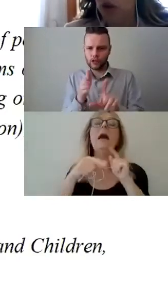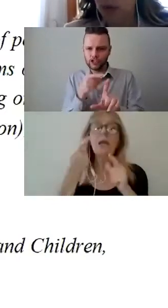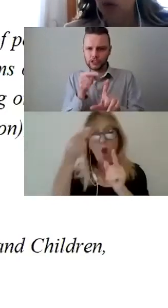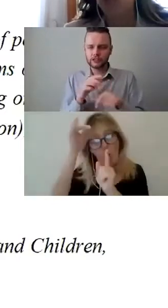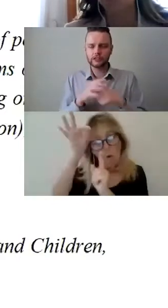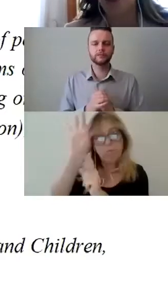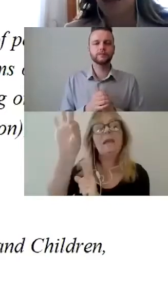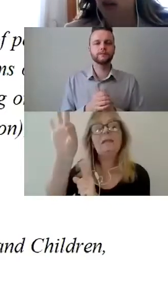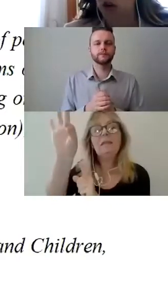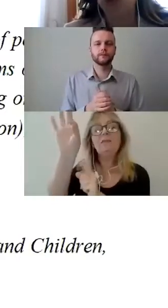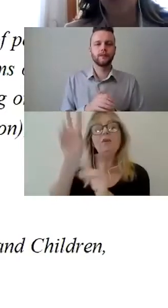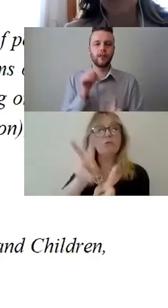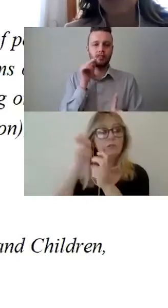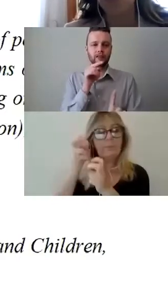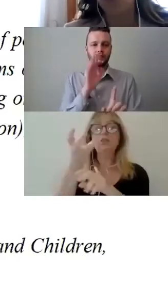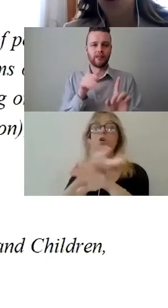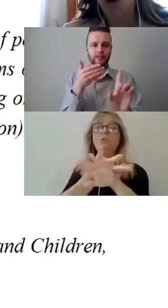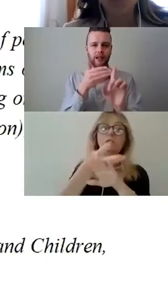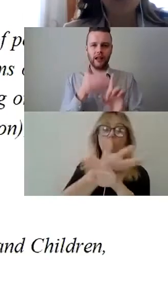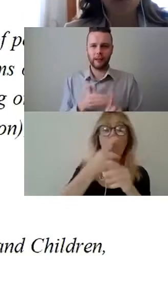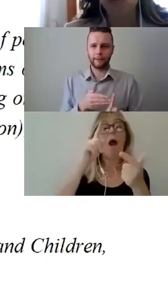and these are the aims of